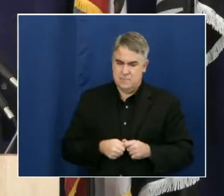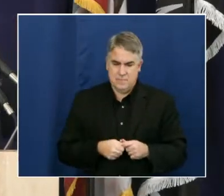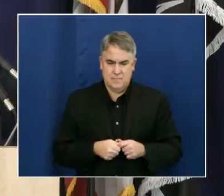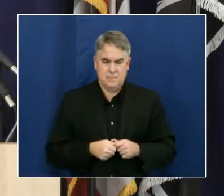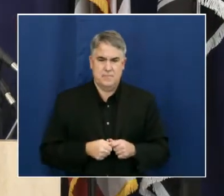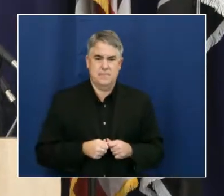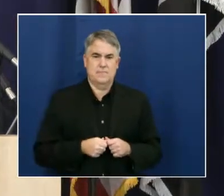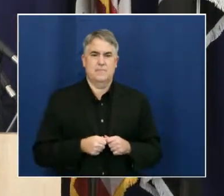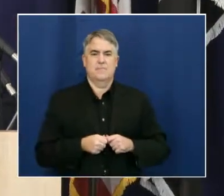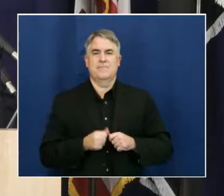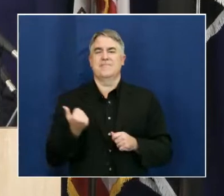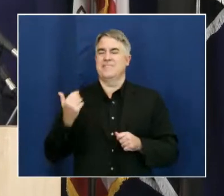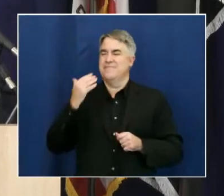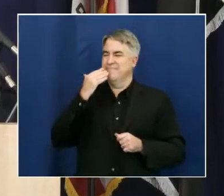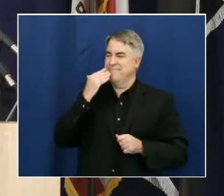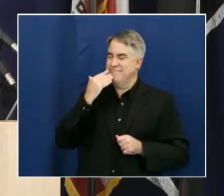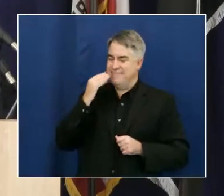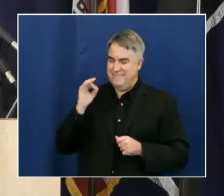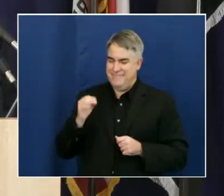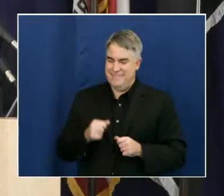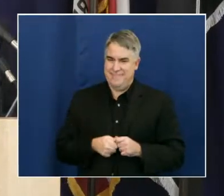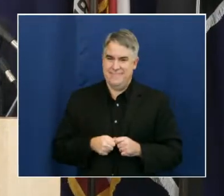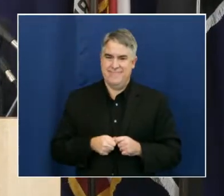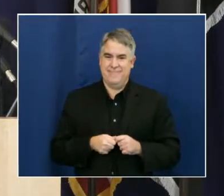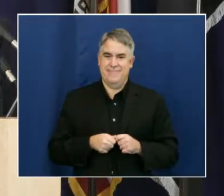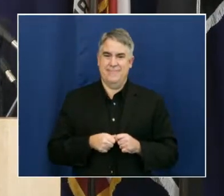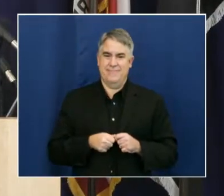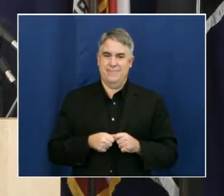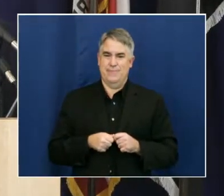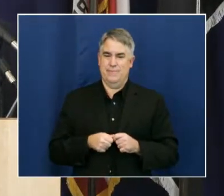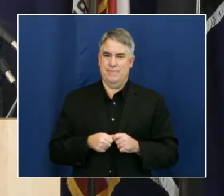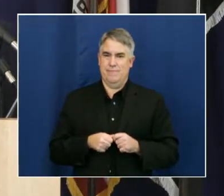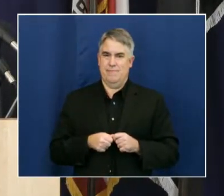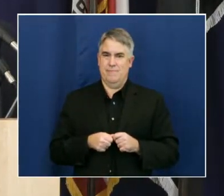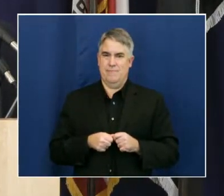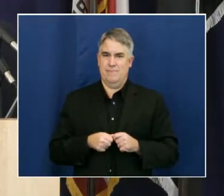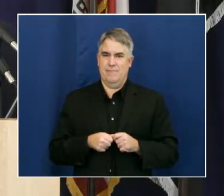Thanks, Supervisor Fletcher. As stated, we have